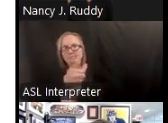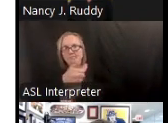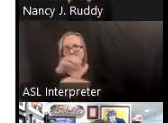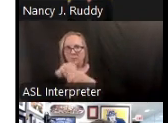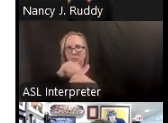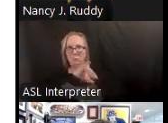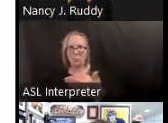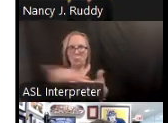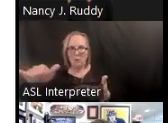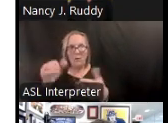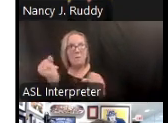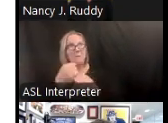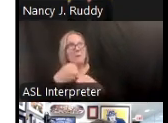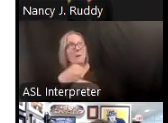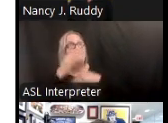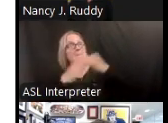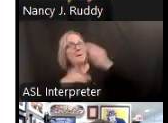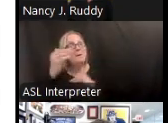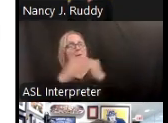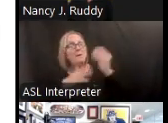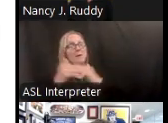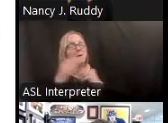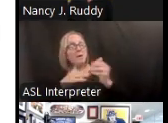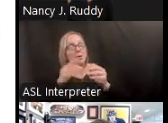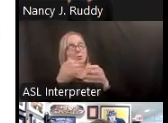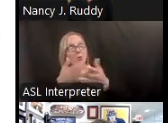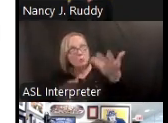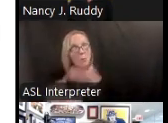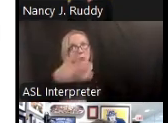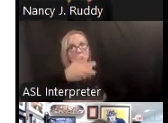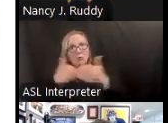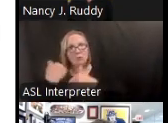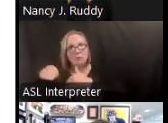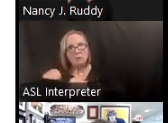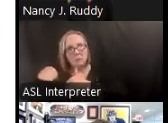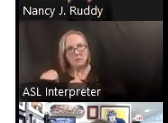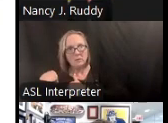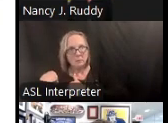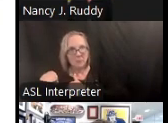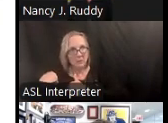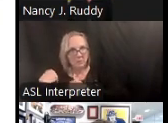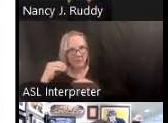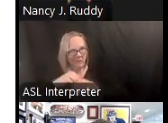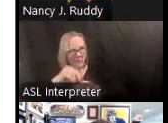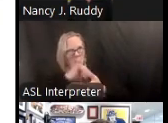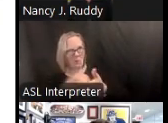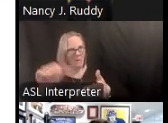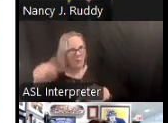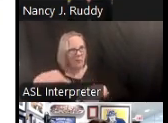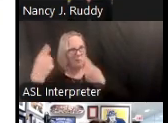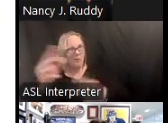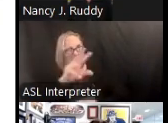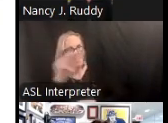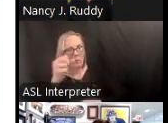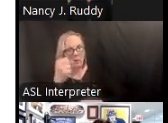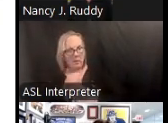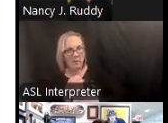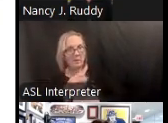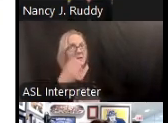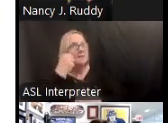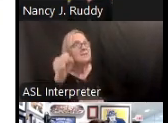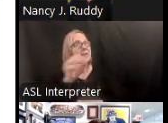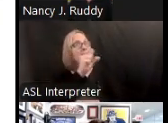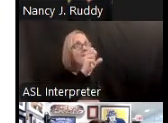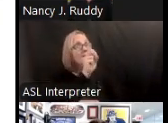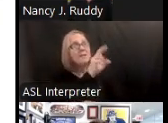and socially responsible buildings for over 30 decades here in New York. Similar to Silverstein Properties and our project